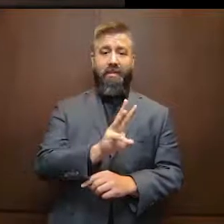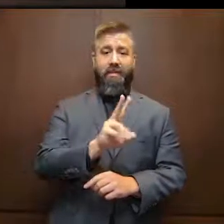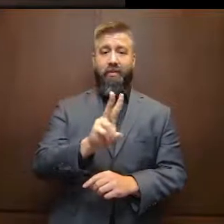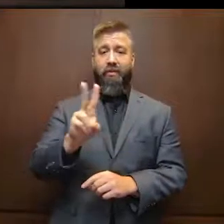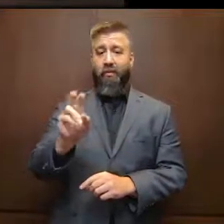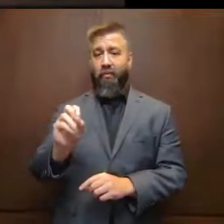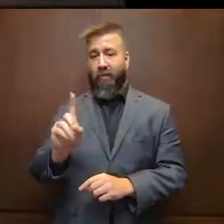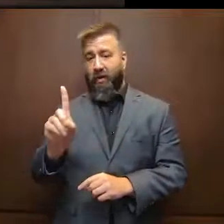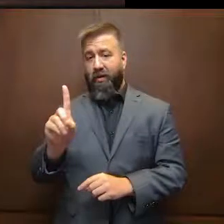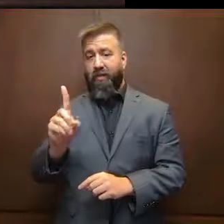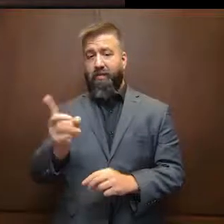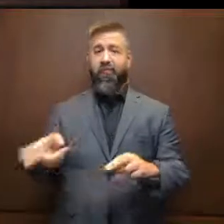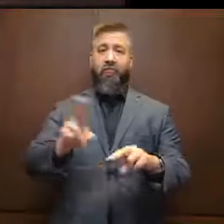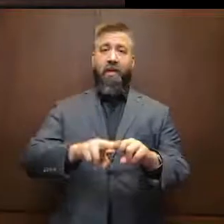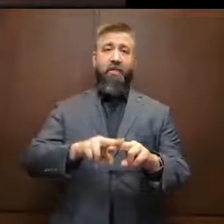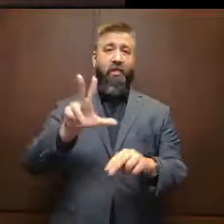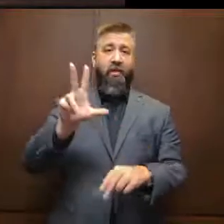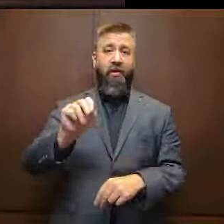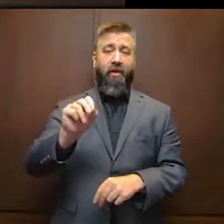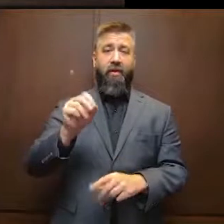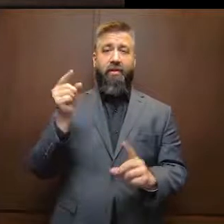up 30 to